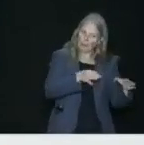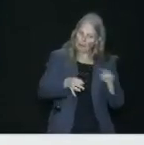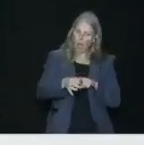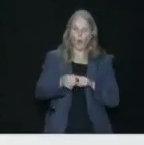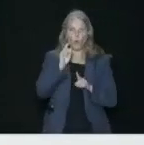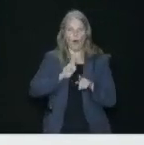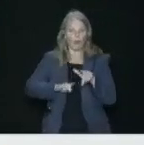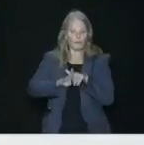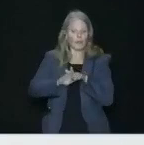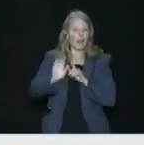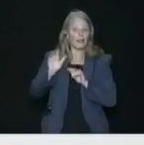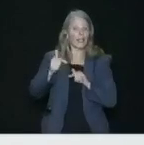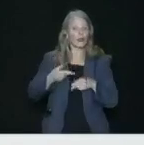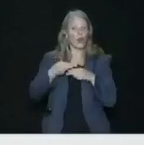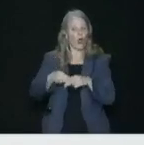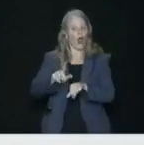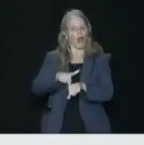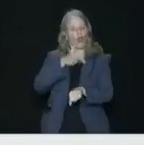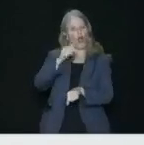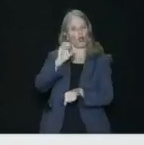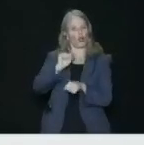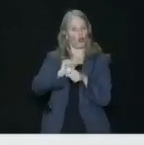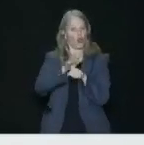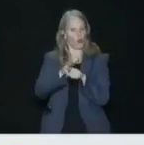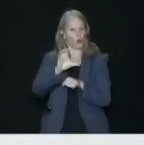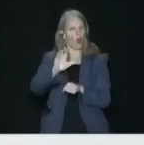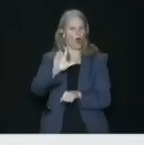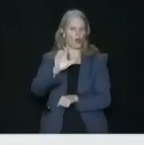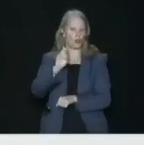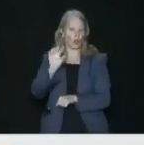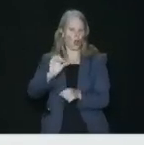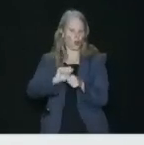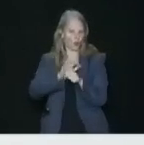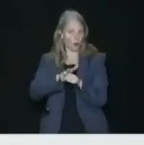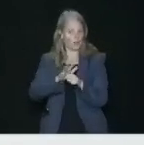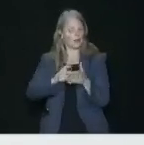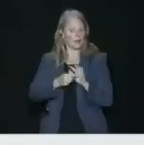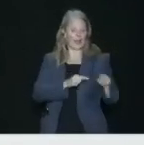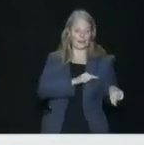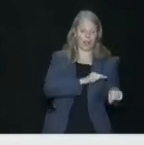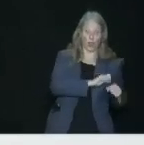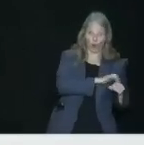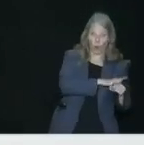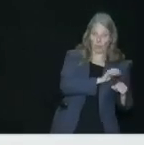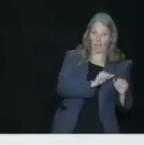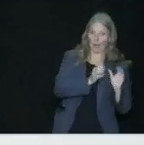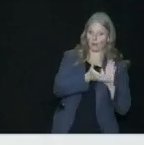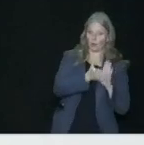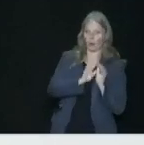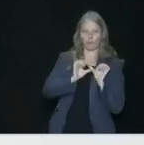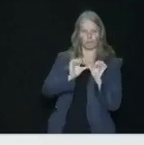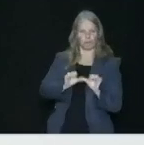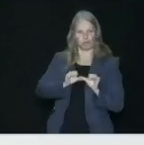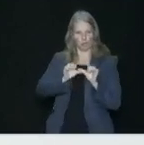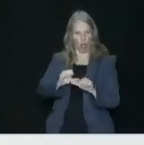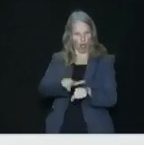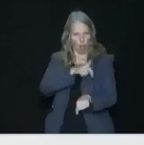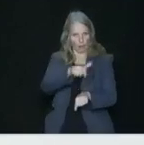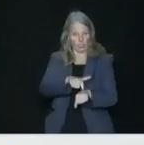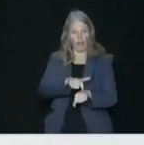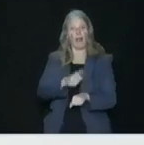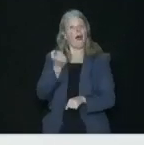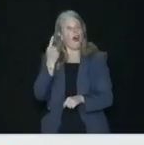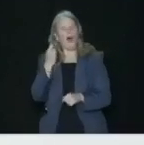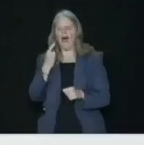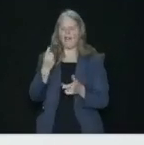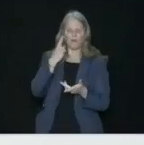suggesting that COVID-19 can develop into a chronic illness. These symptoms range from muscle pain,